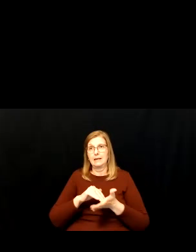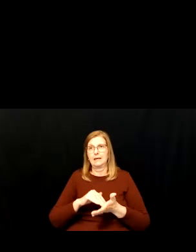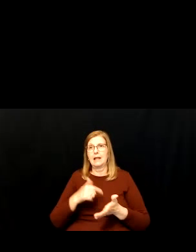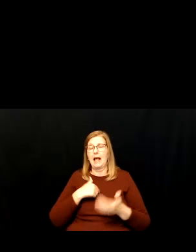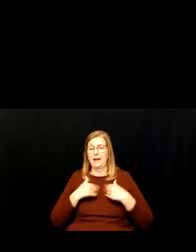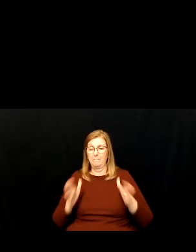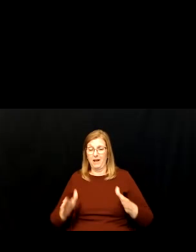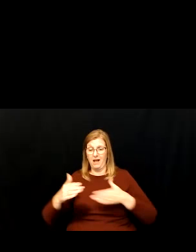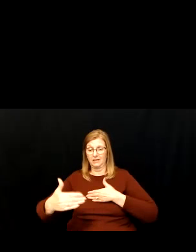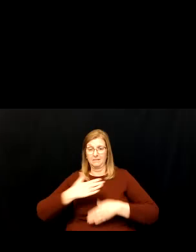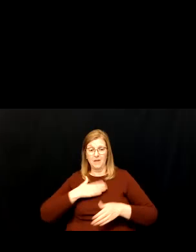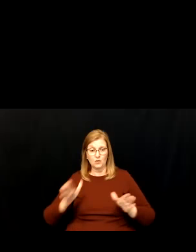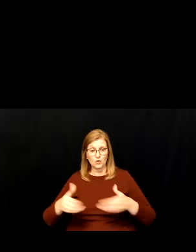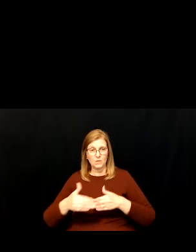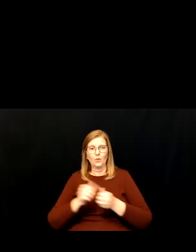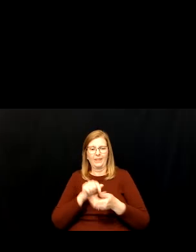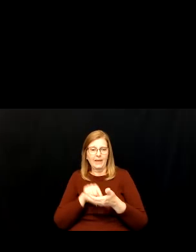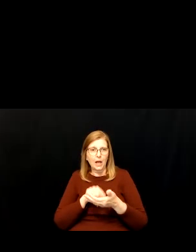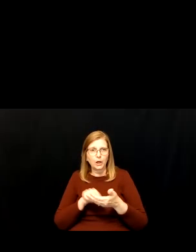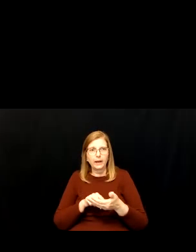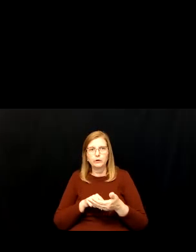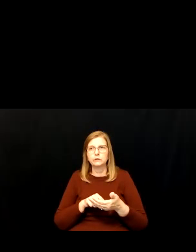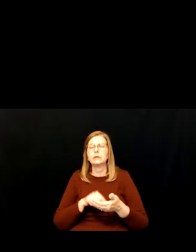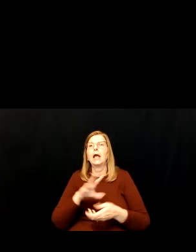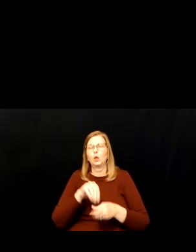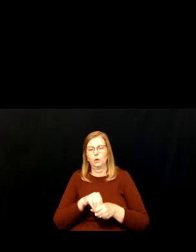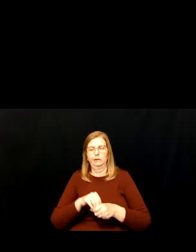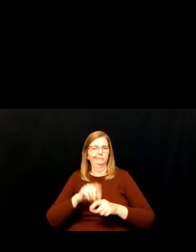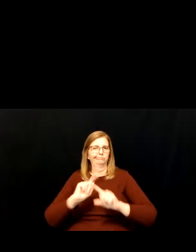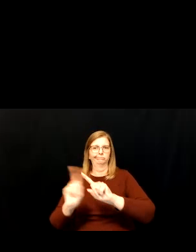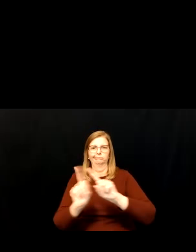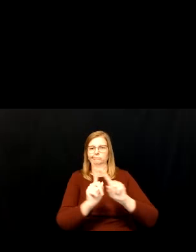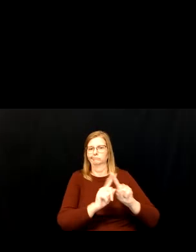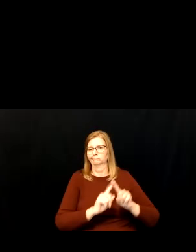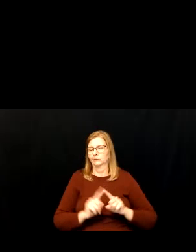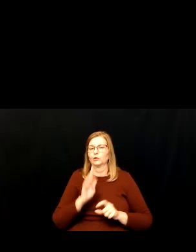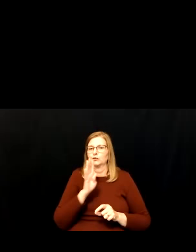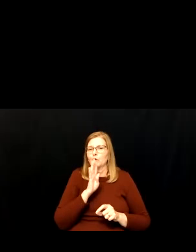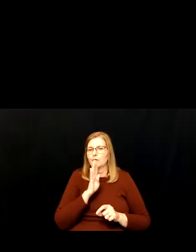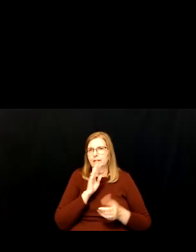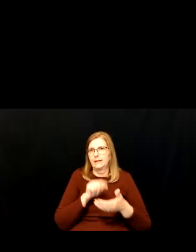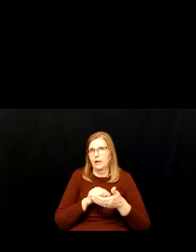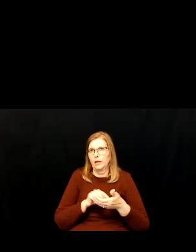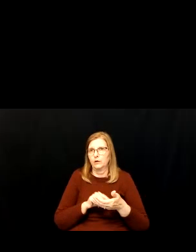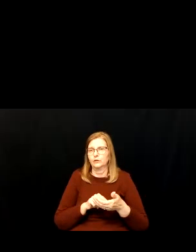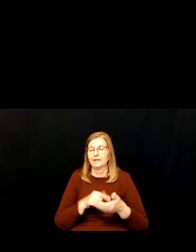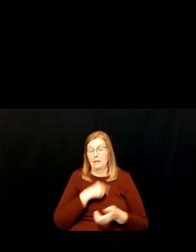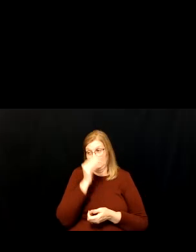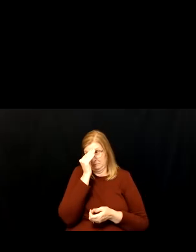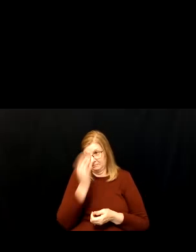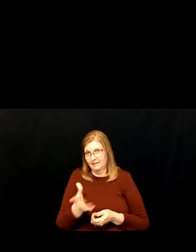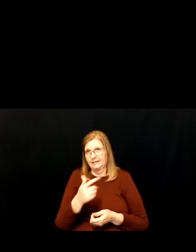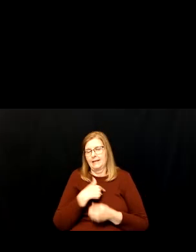box in my room full of calculators, and it included many, many different talking calculators. I will tell you that I